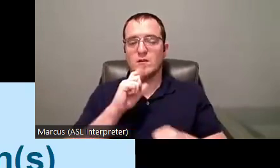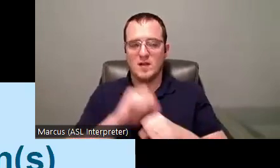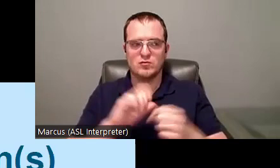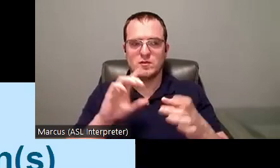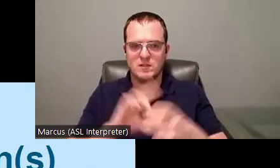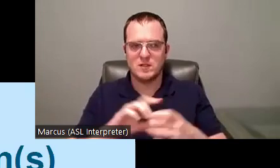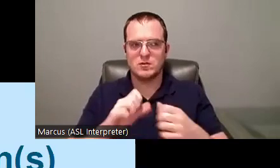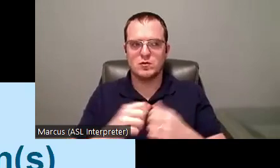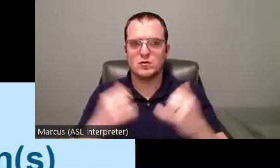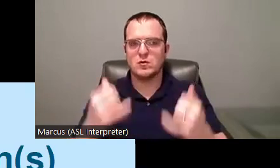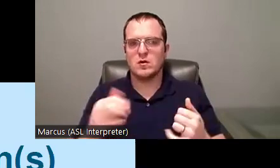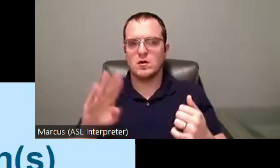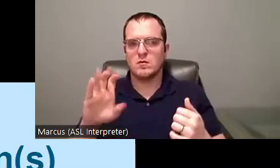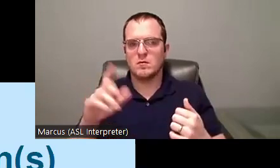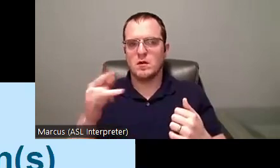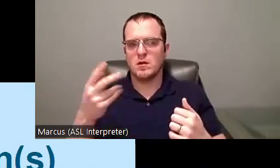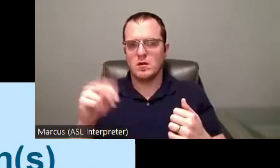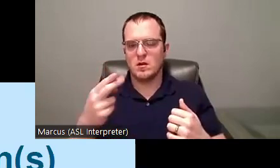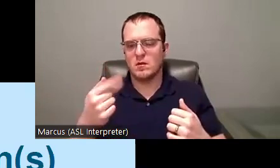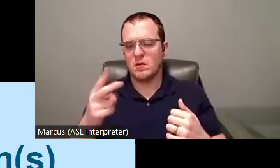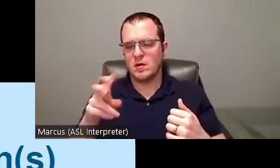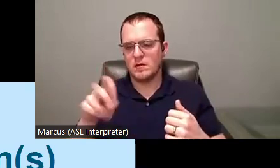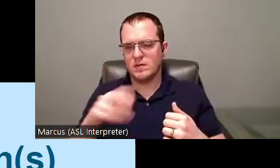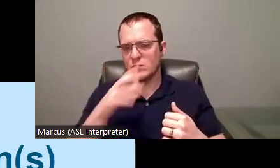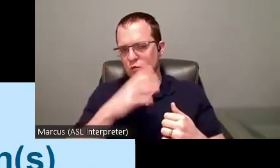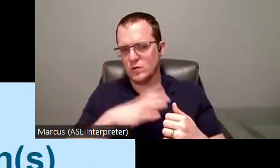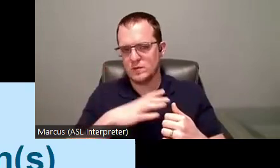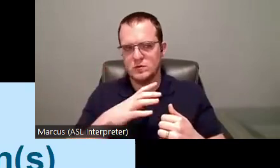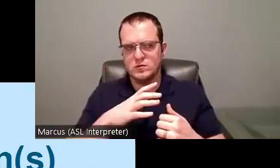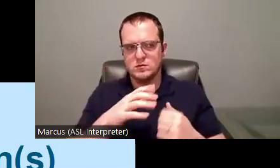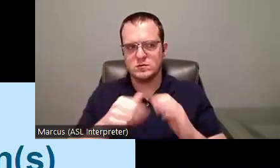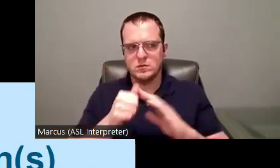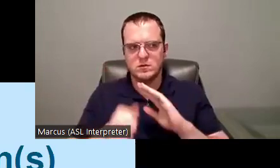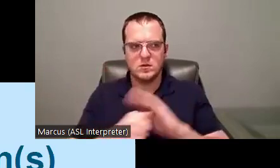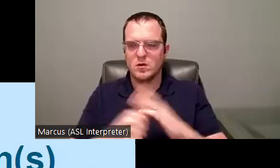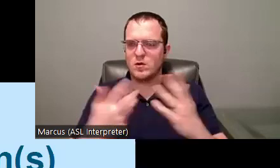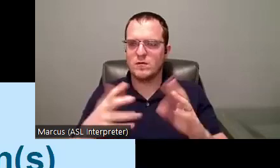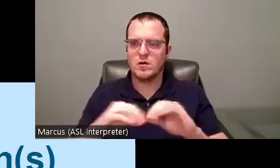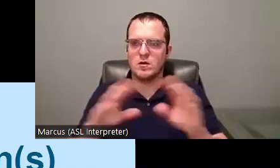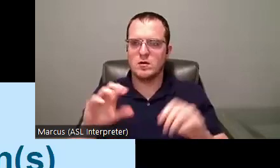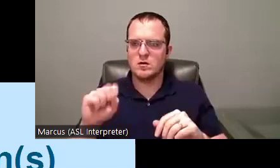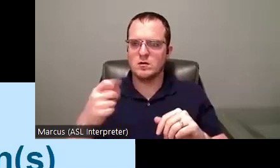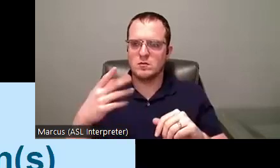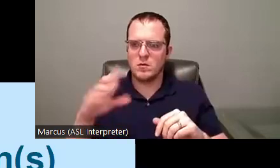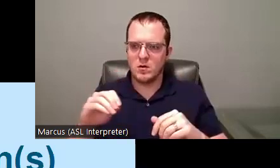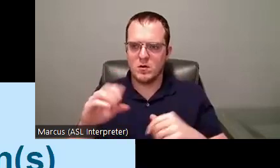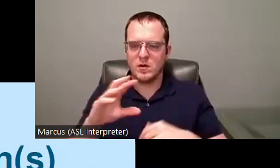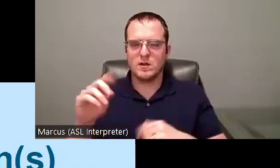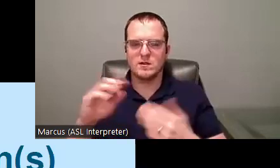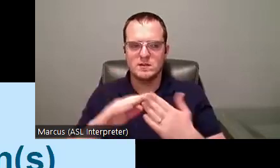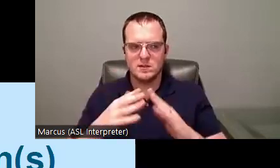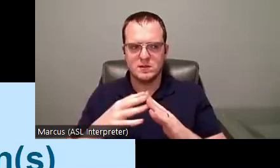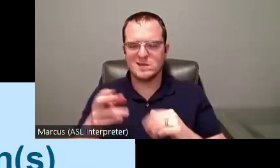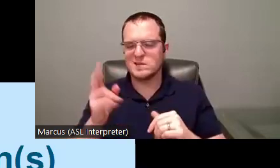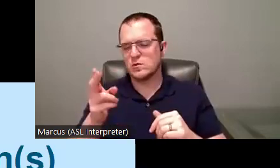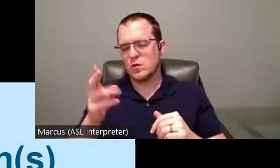the current Bethlehem Havens Women's Shelter, but they're like, we've already gotten clearing through like SPO and the city, like the